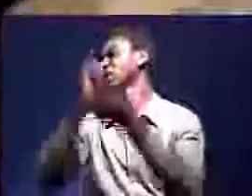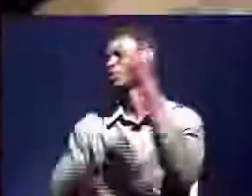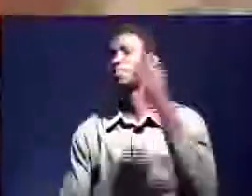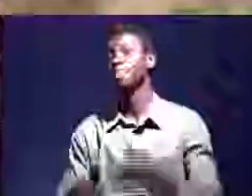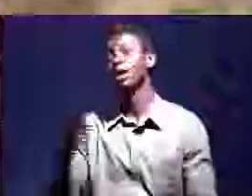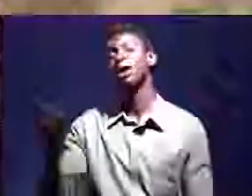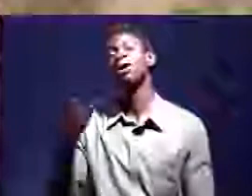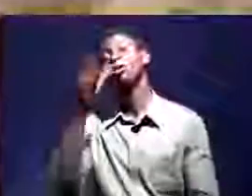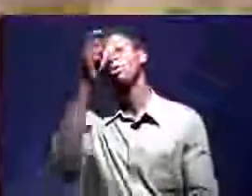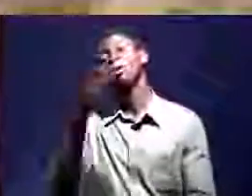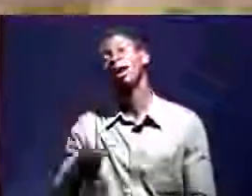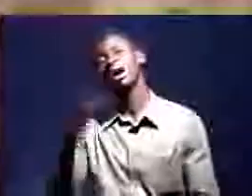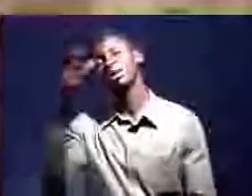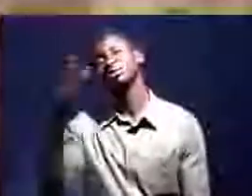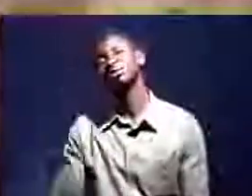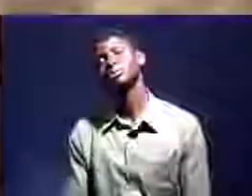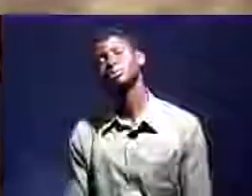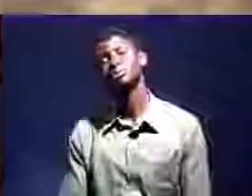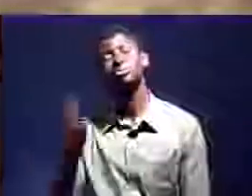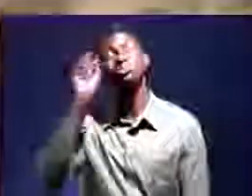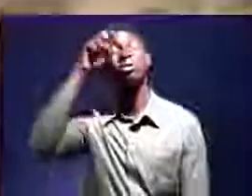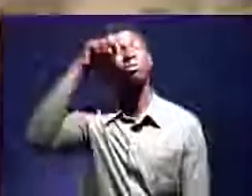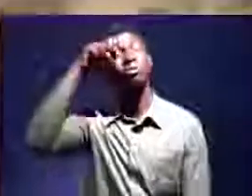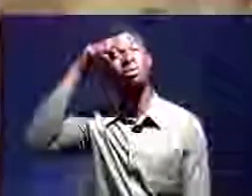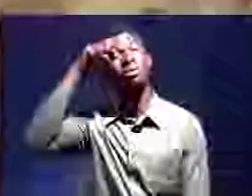will ridicule you all summer.